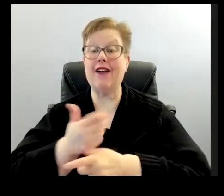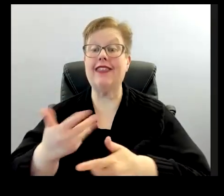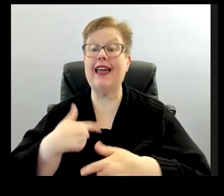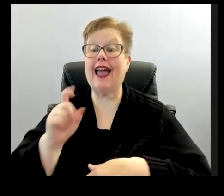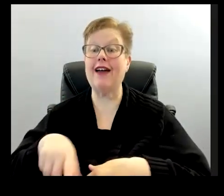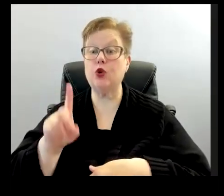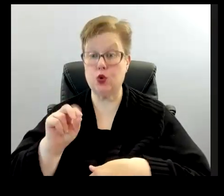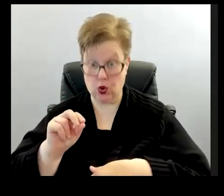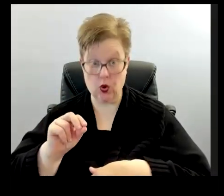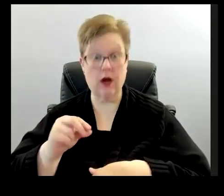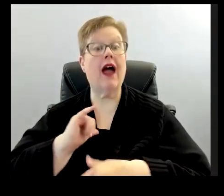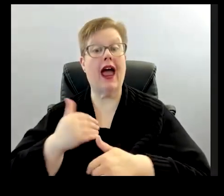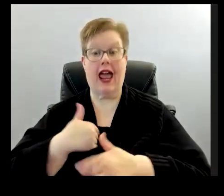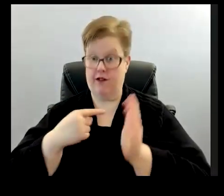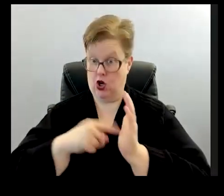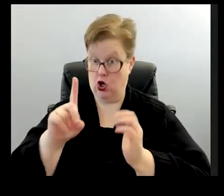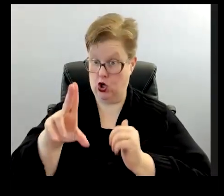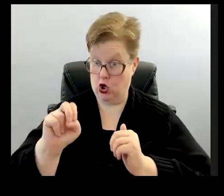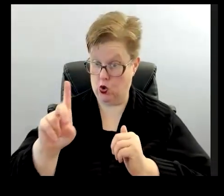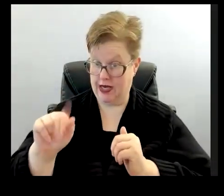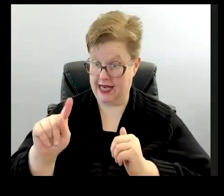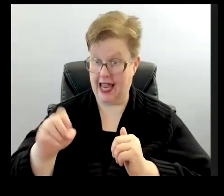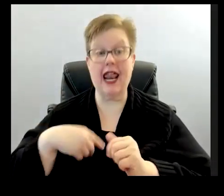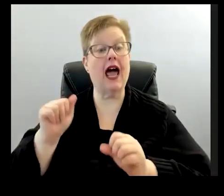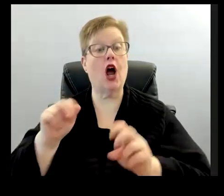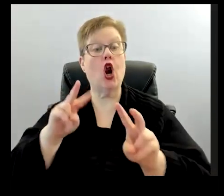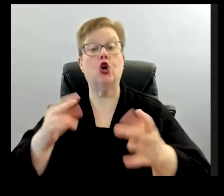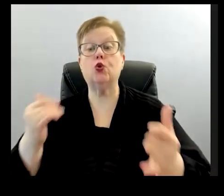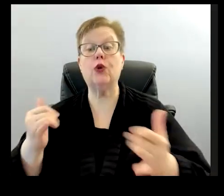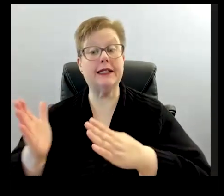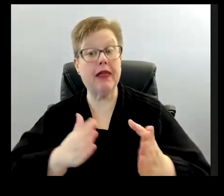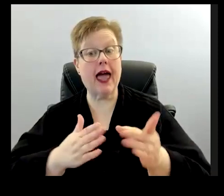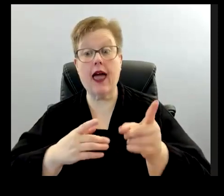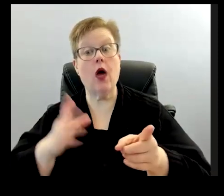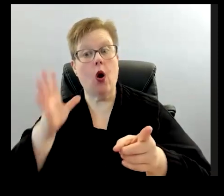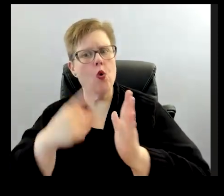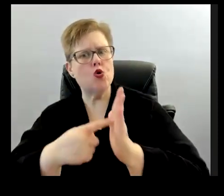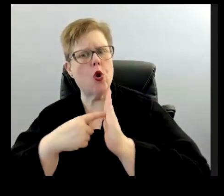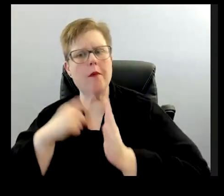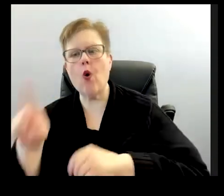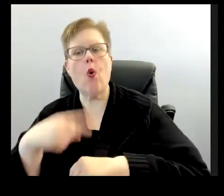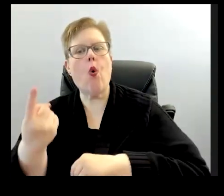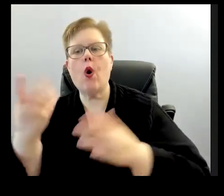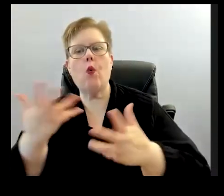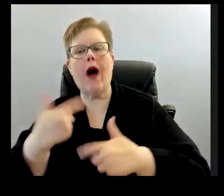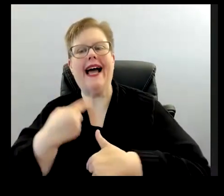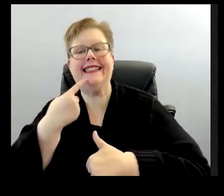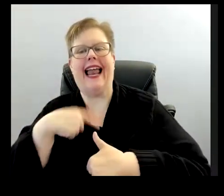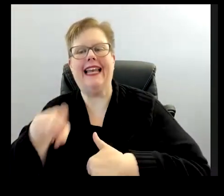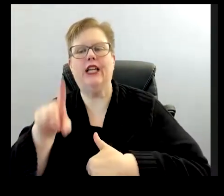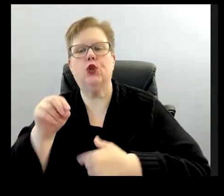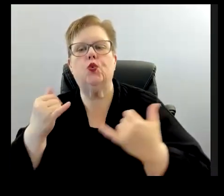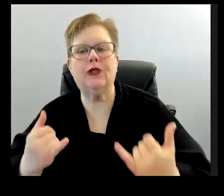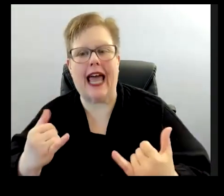do. I have it with a due date. I can click today's plan and it will show me only the things that I have said I need to do today